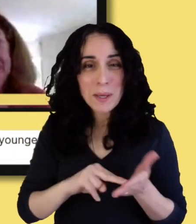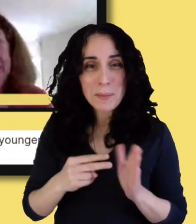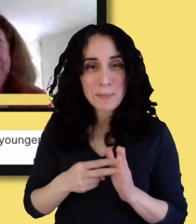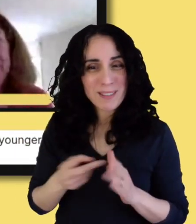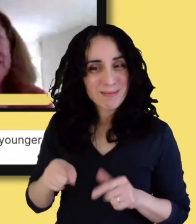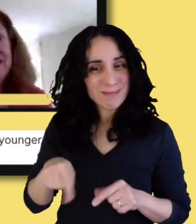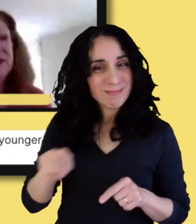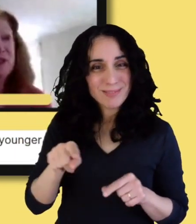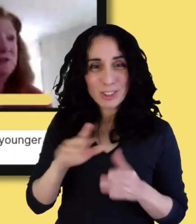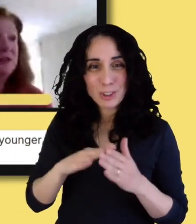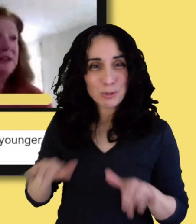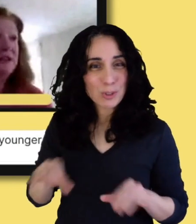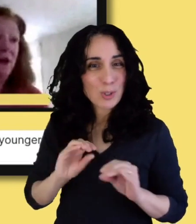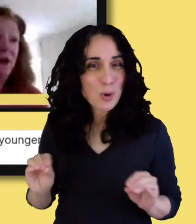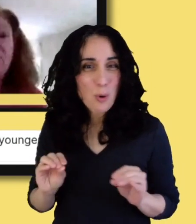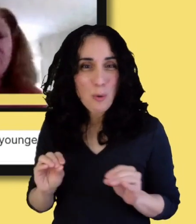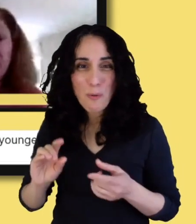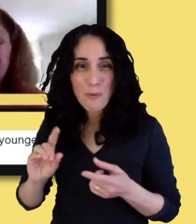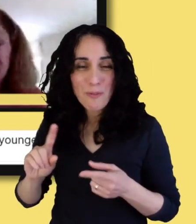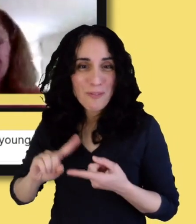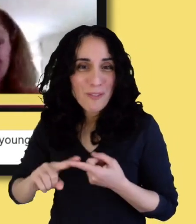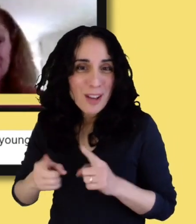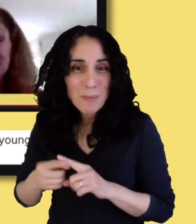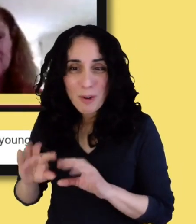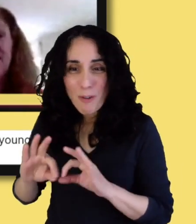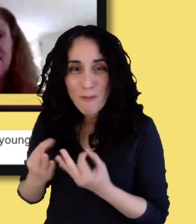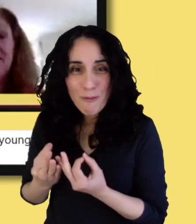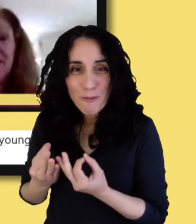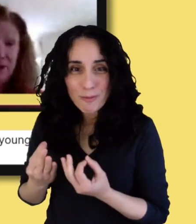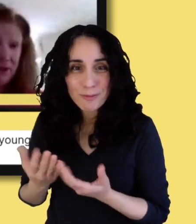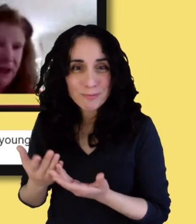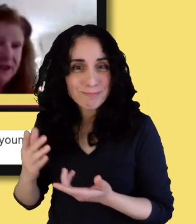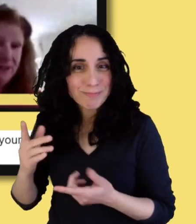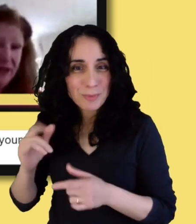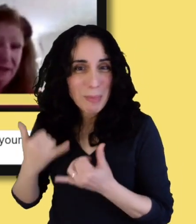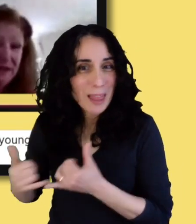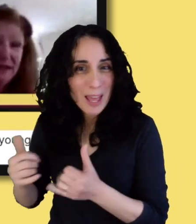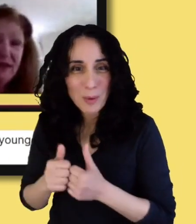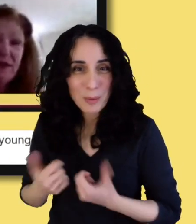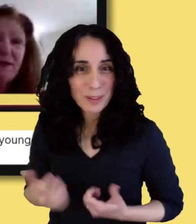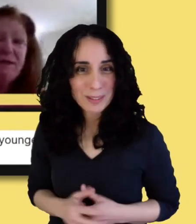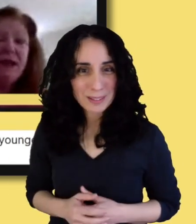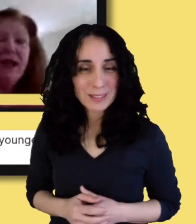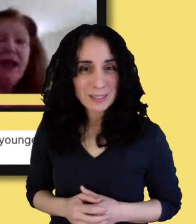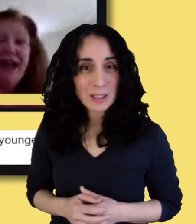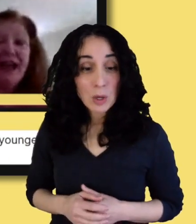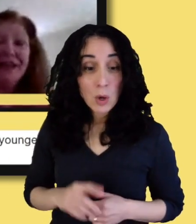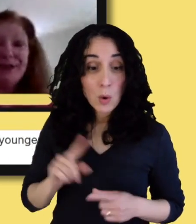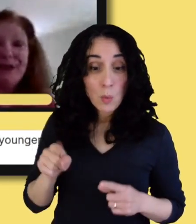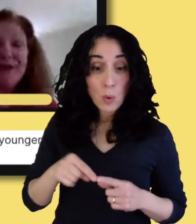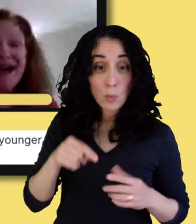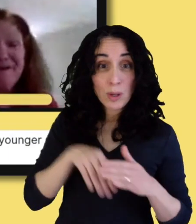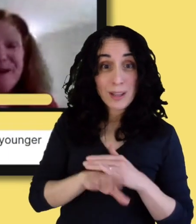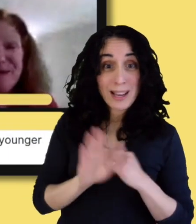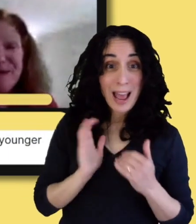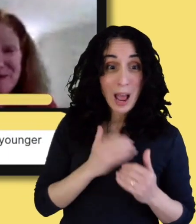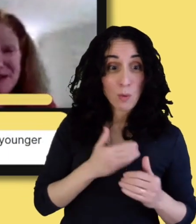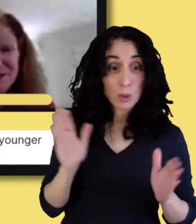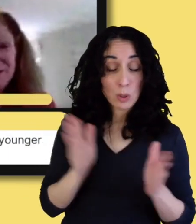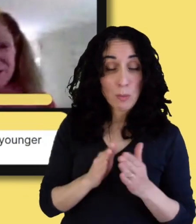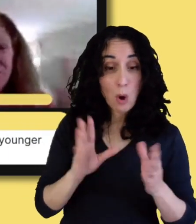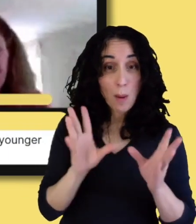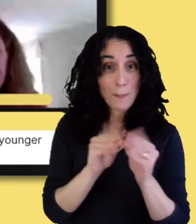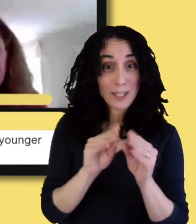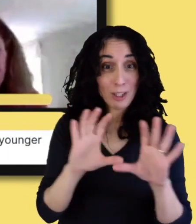that that children in a home with other siblings at least have a younger friend to play with in the home. And so when we do get